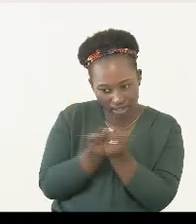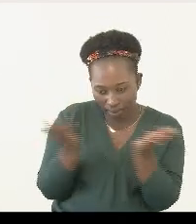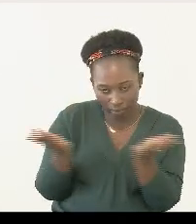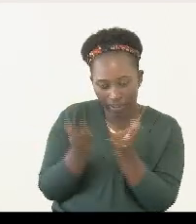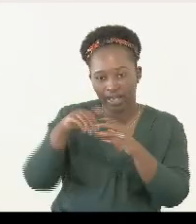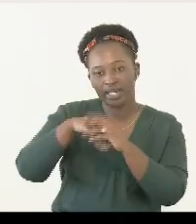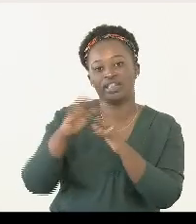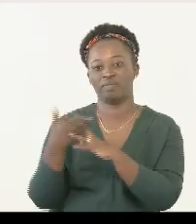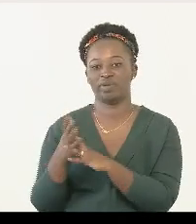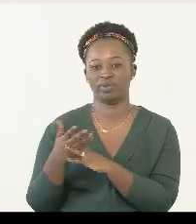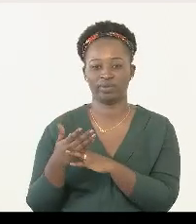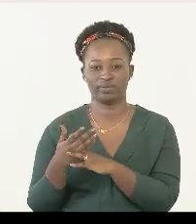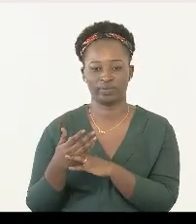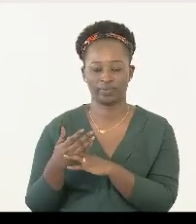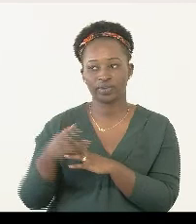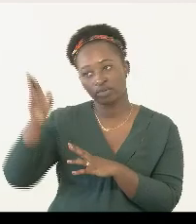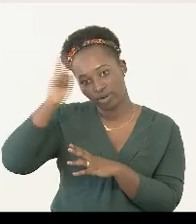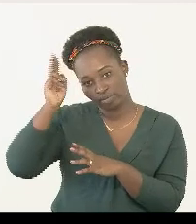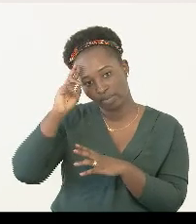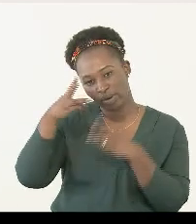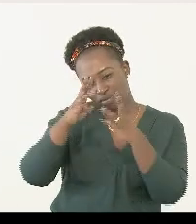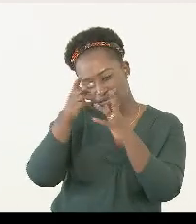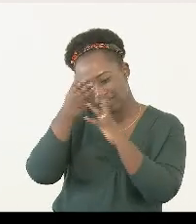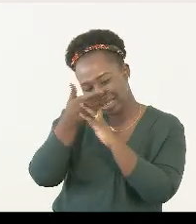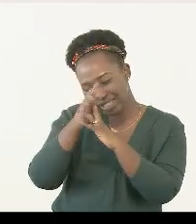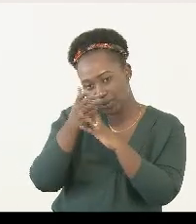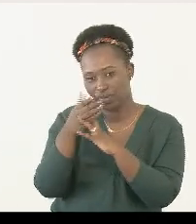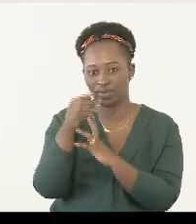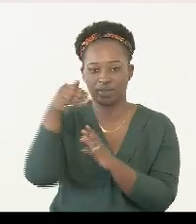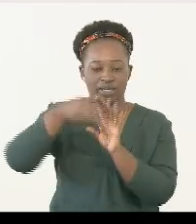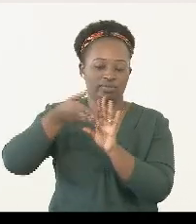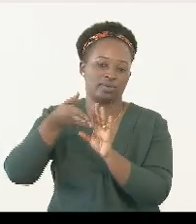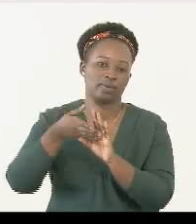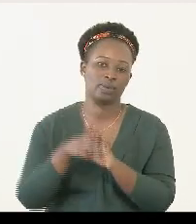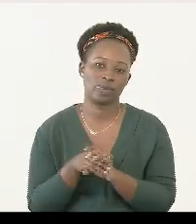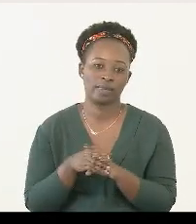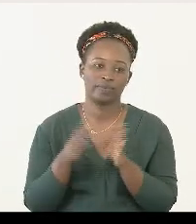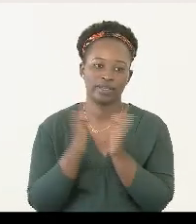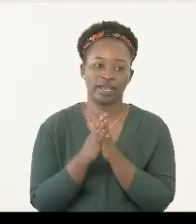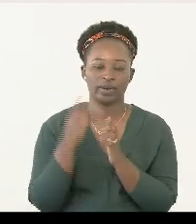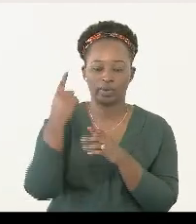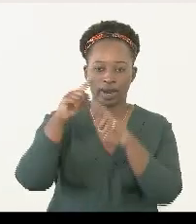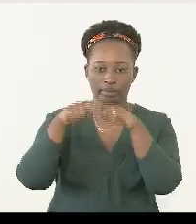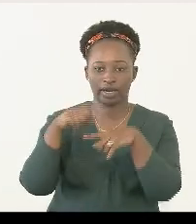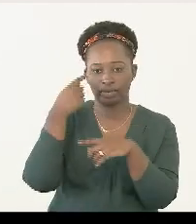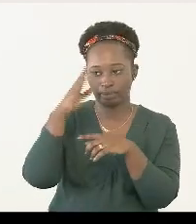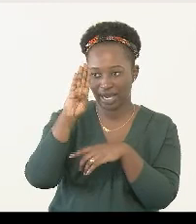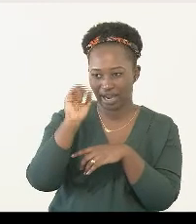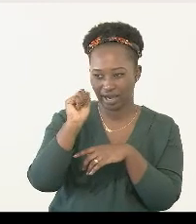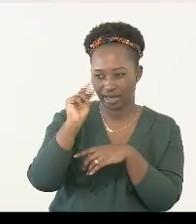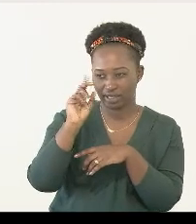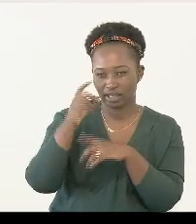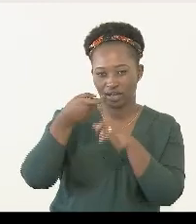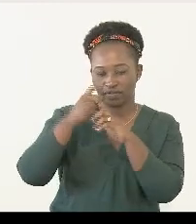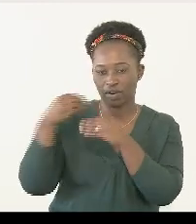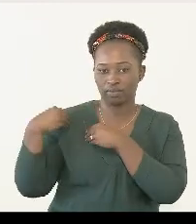band. Remember the 3 test tubes, the one in the middle, the hybrid. And one band from generation